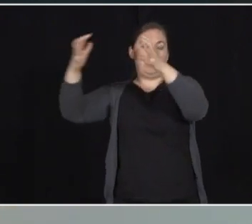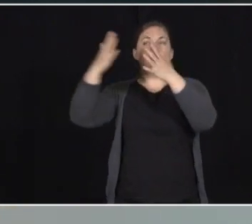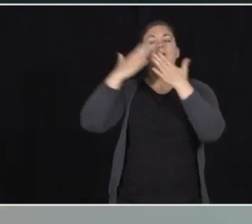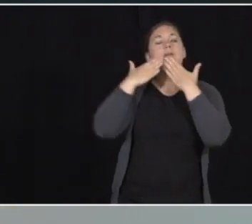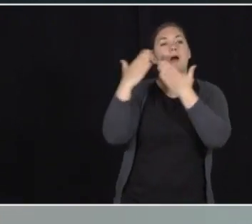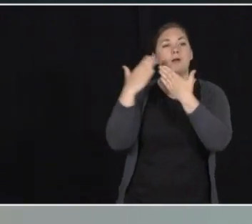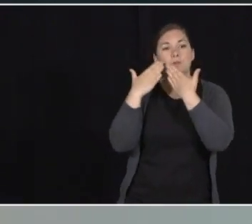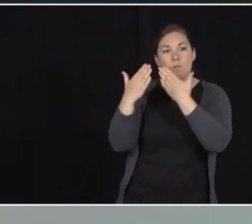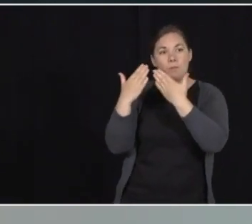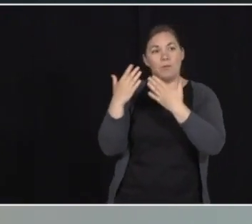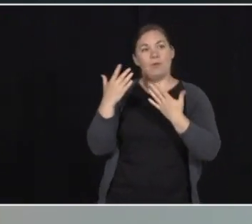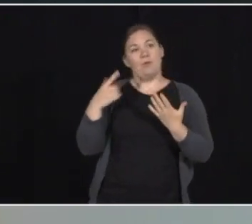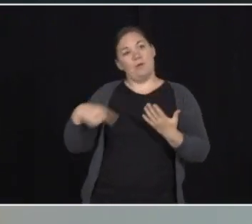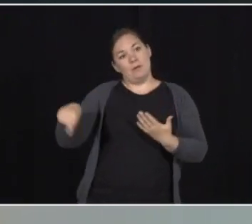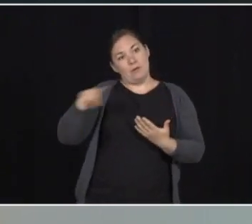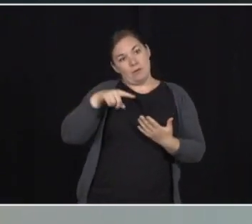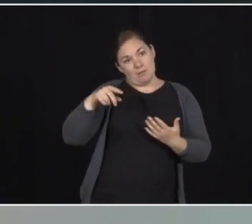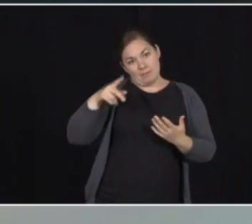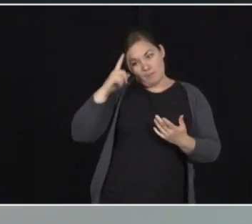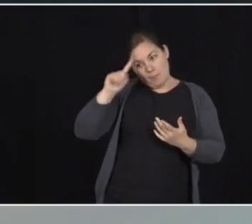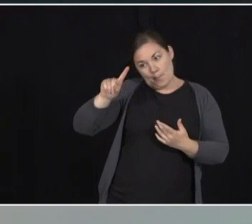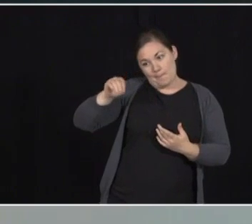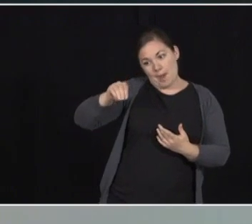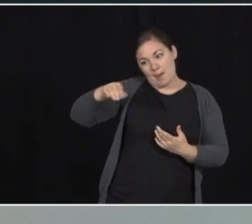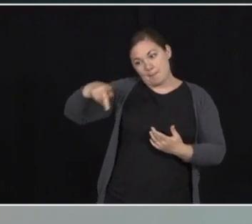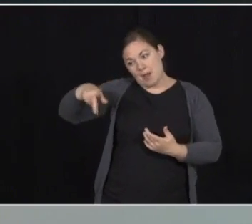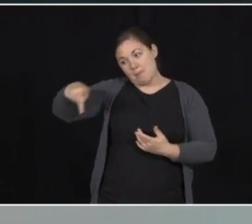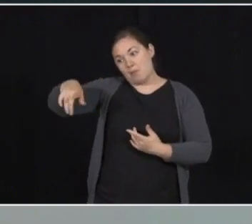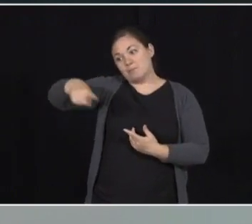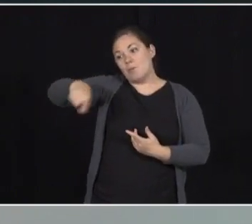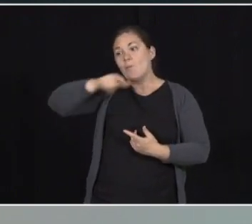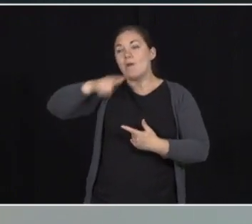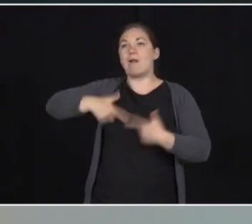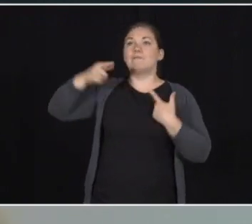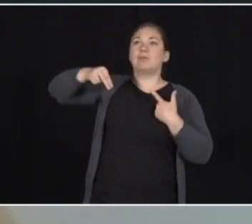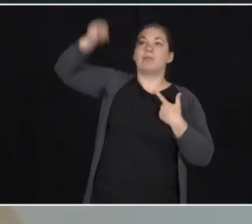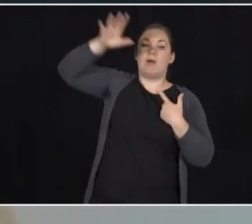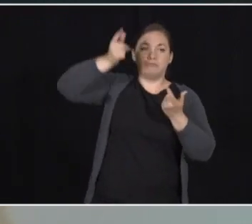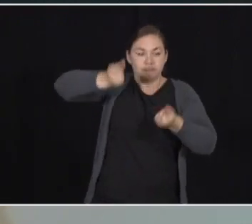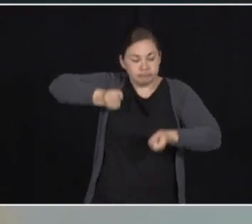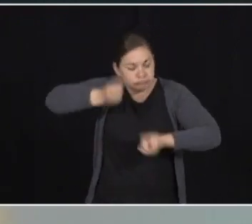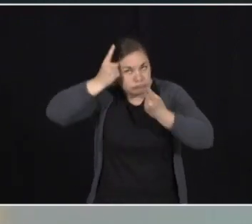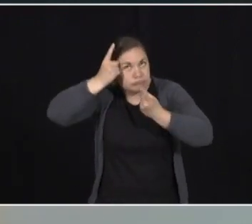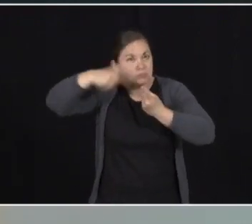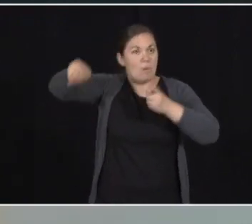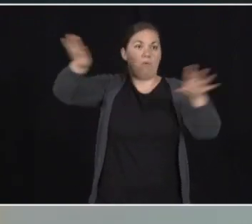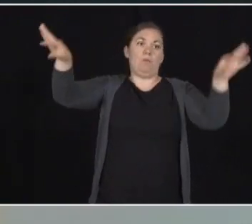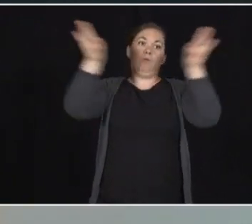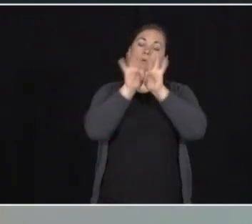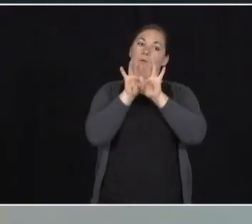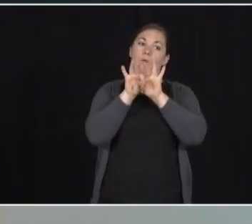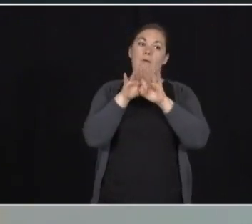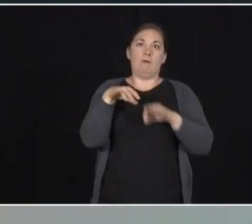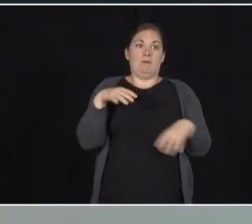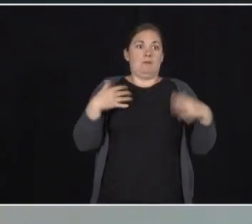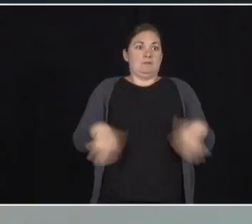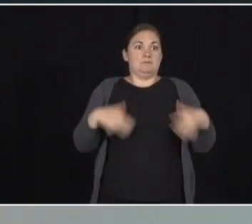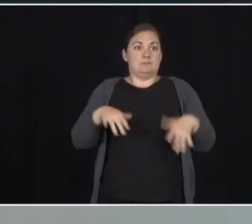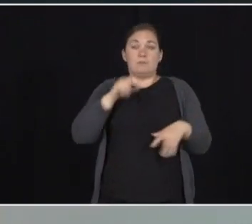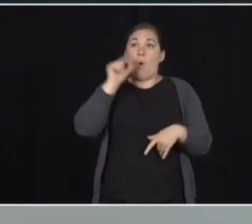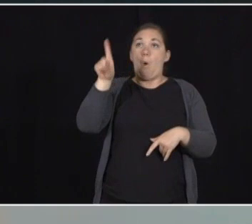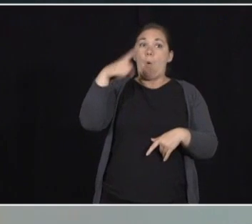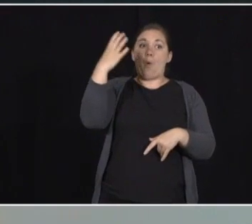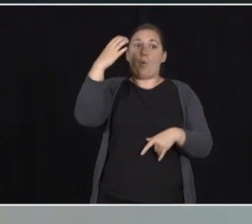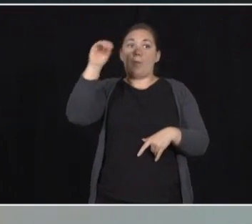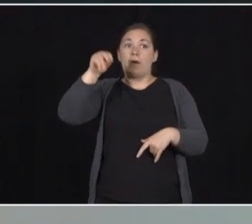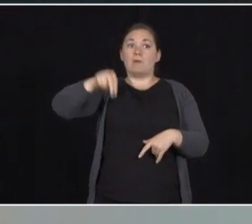for understanding how important this is. And we see a tremendous opportunity for growth, not just in terms of what Ontario Northland can do, but what other private